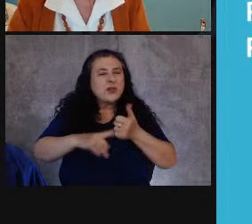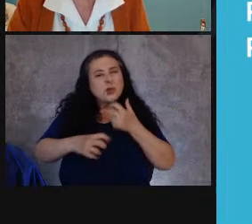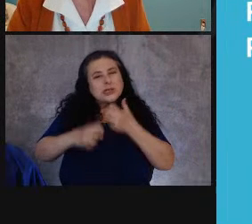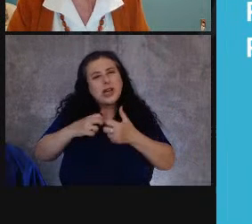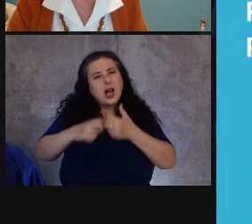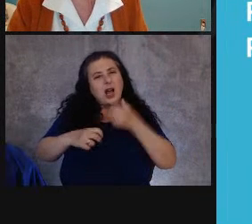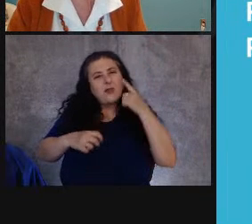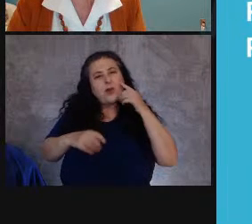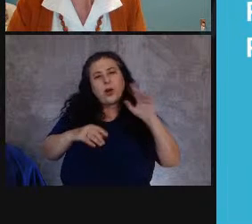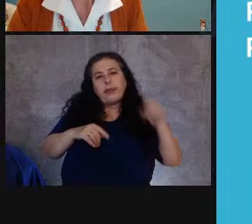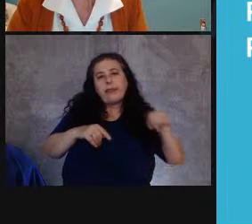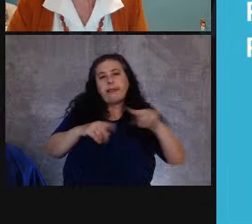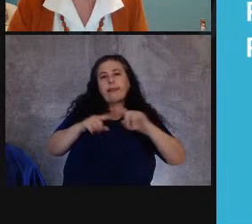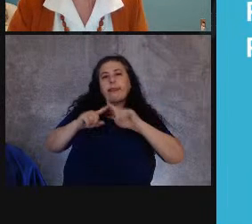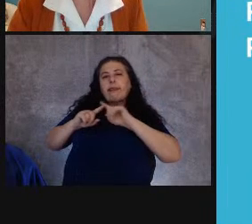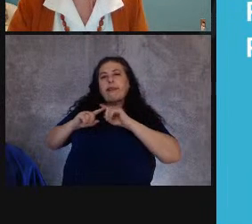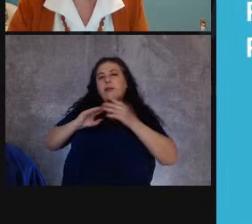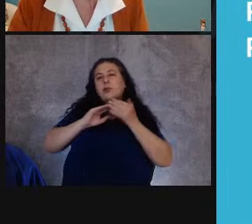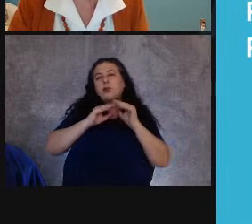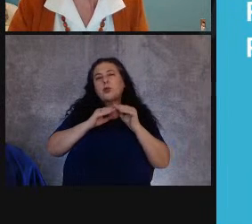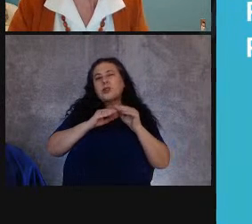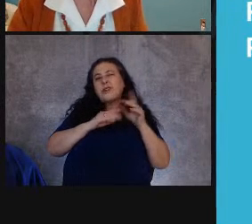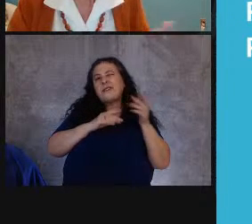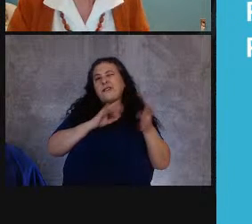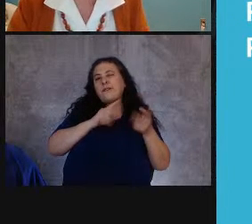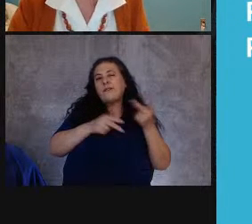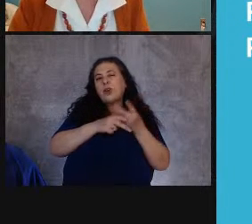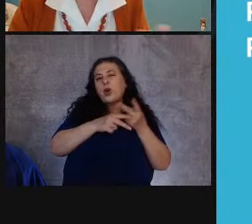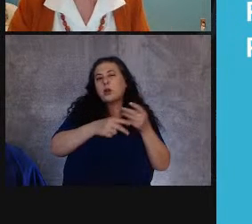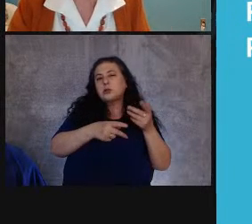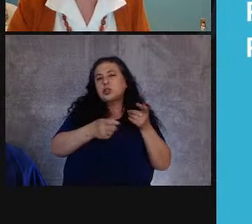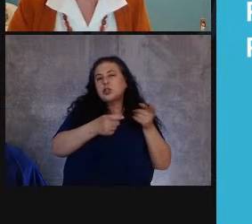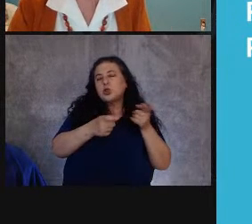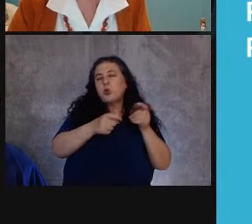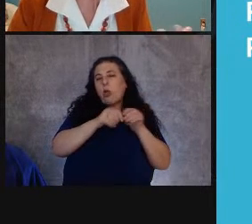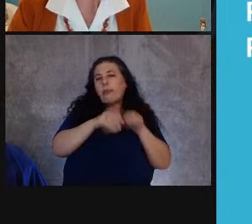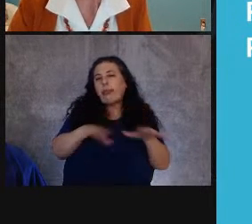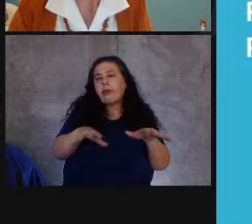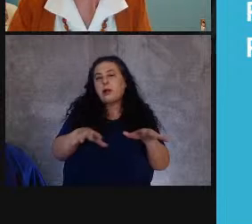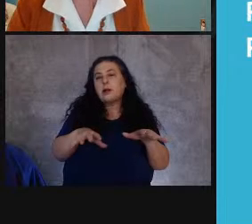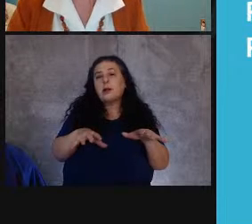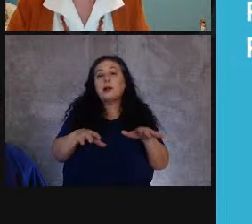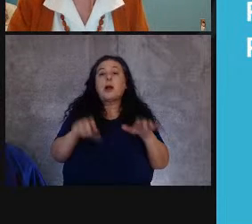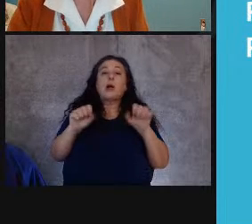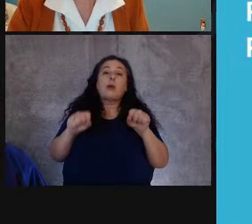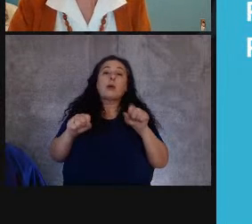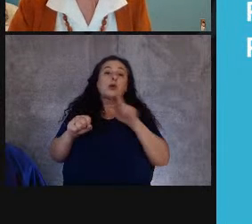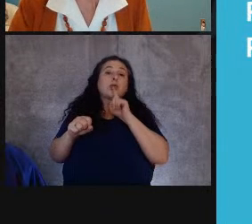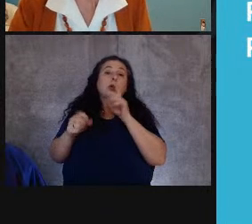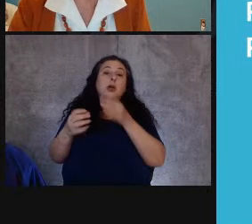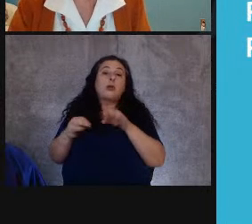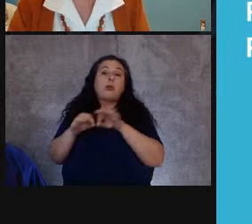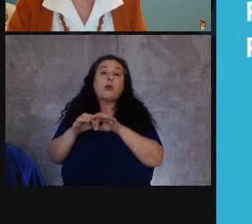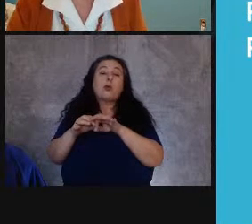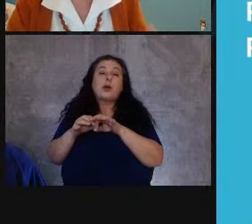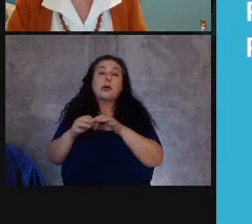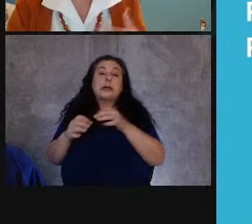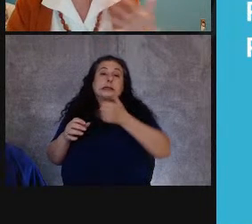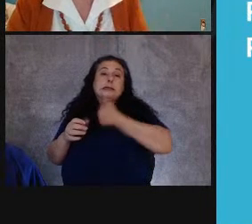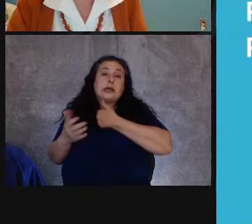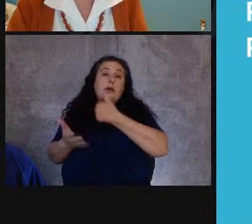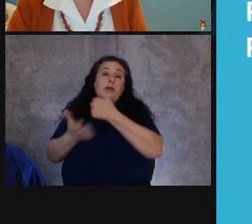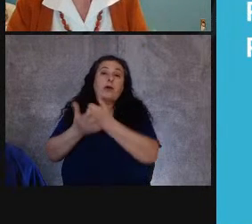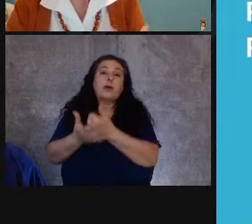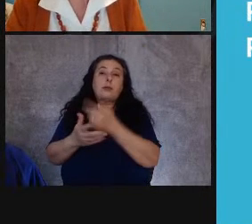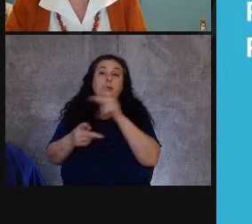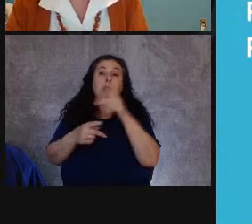for communities to be able to control contagion. There was probably, extremely importantly, there was always self-help, right? People